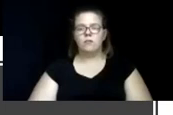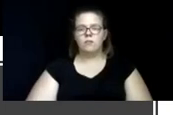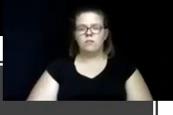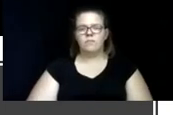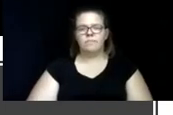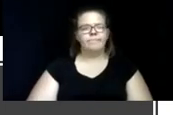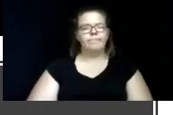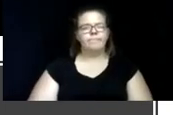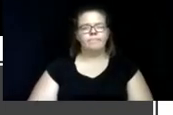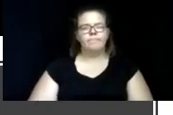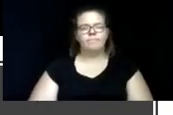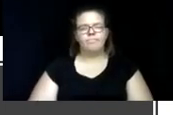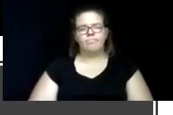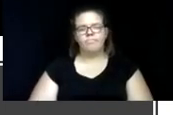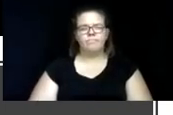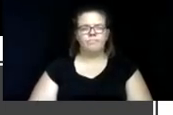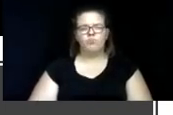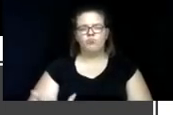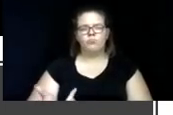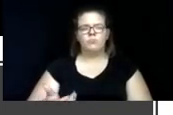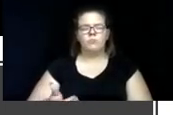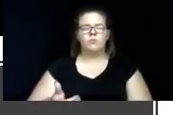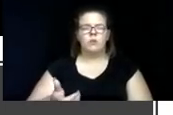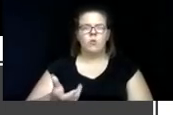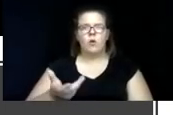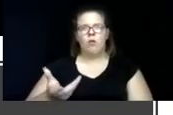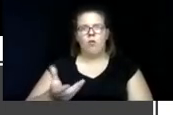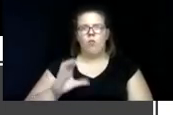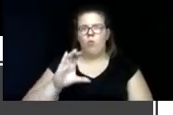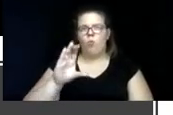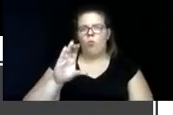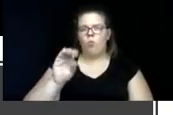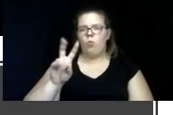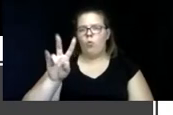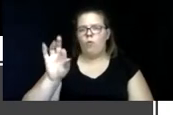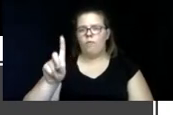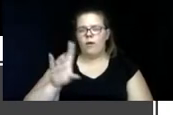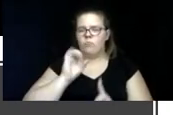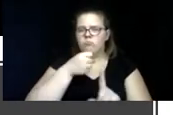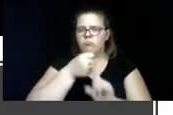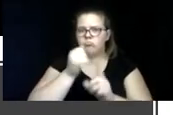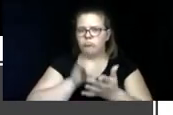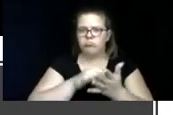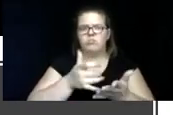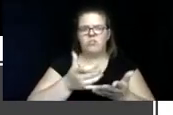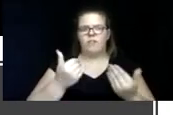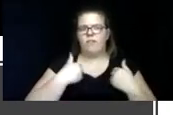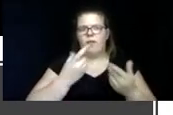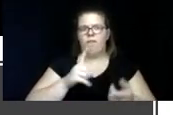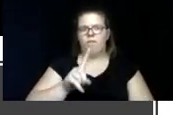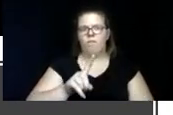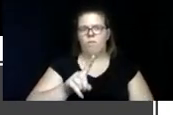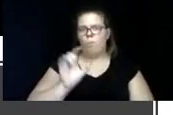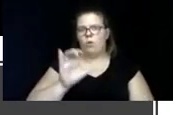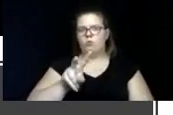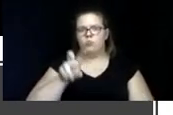COVID had affected that. When you have hundreds of people requesting an iPad on one day, I'm sure weren't sitting